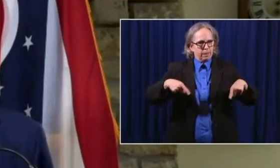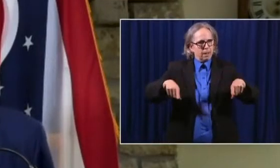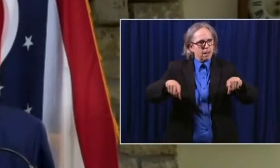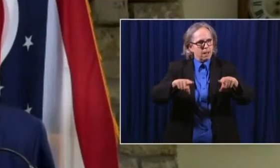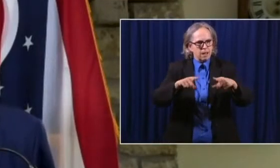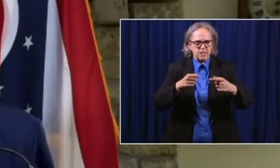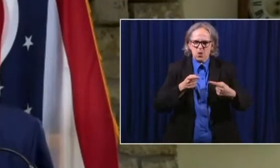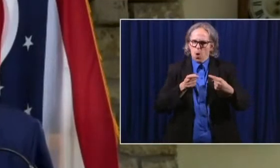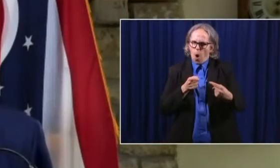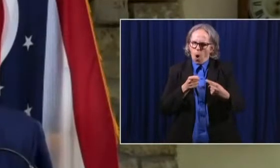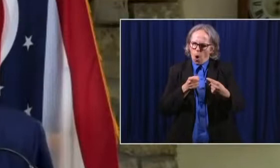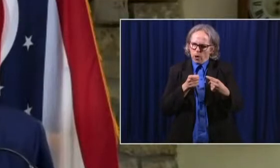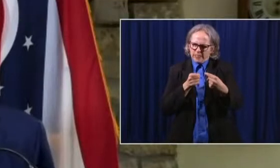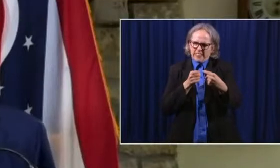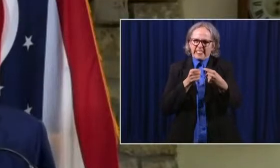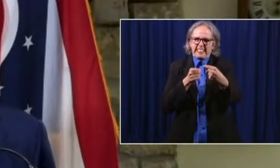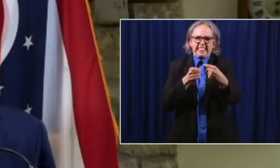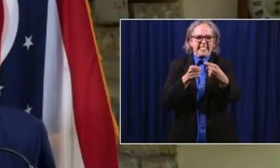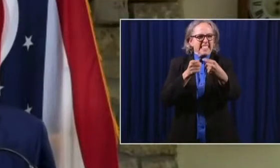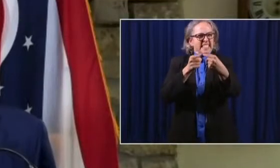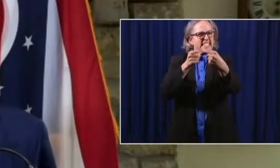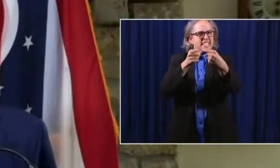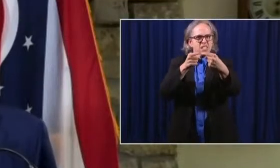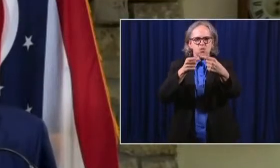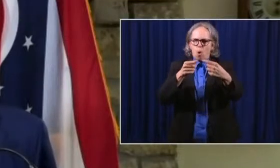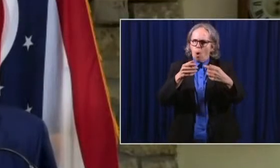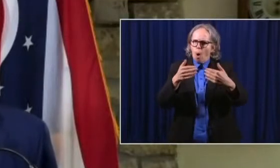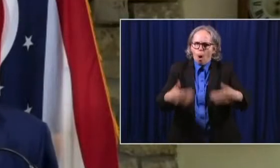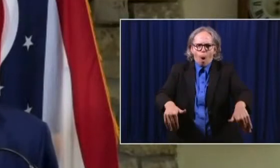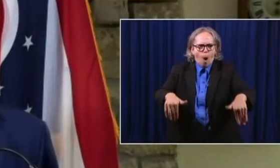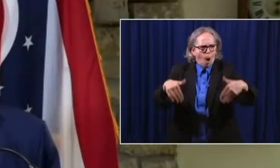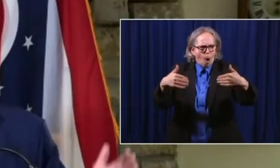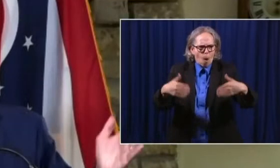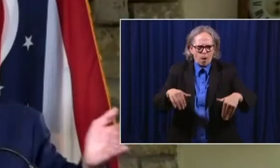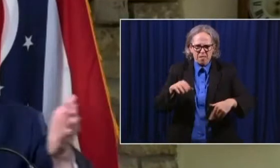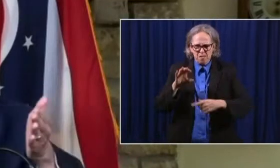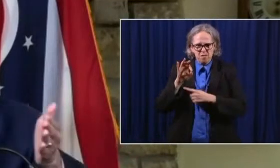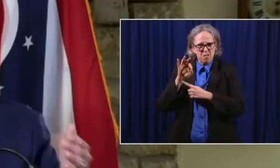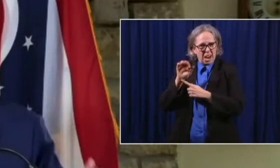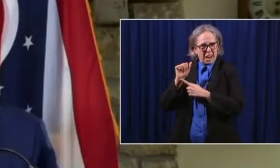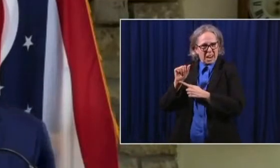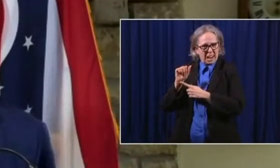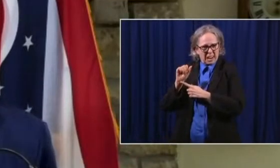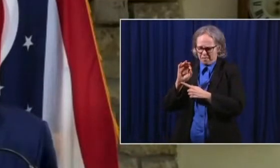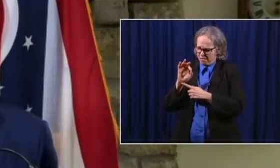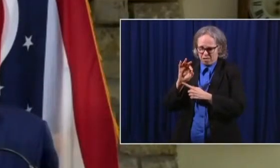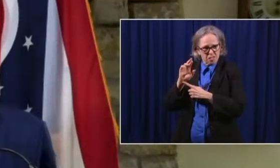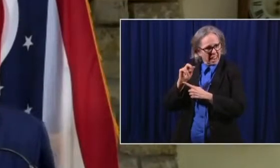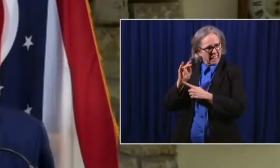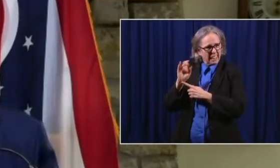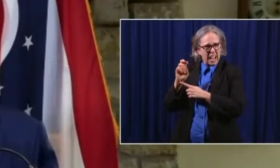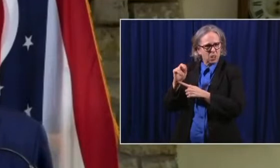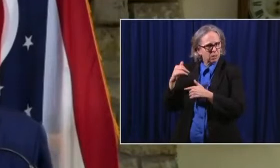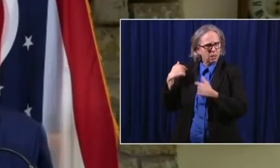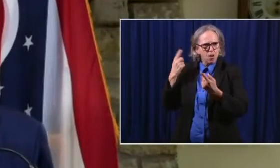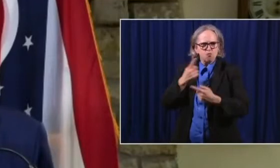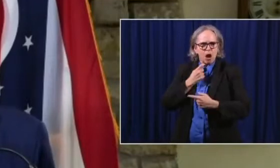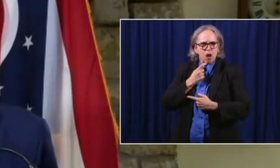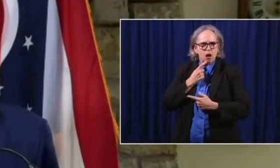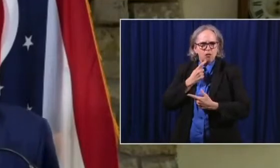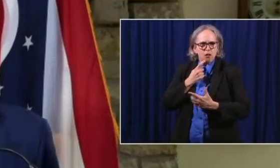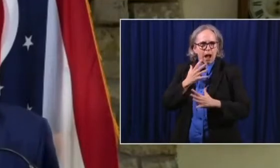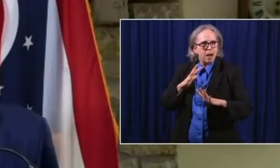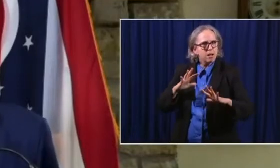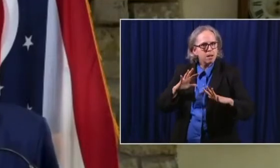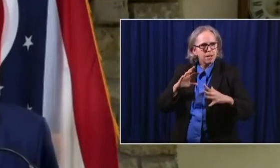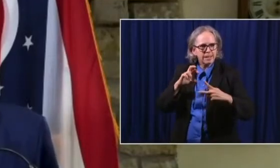struggle. Franklin County has been red since the beginning, since we started doing this. We really started seeing